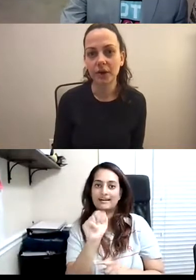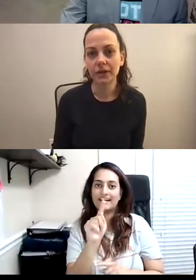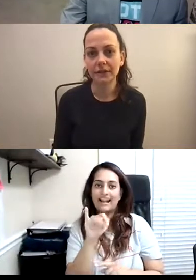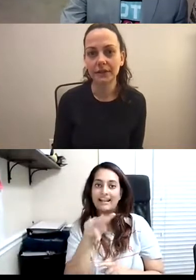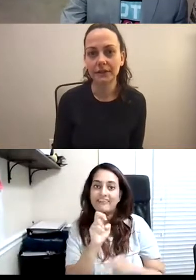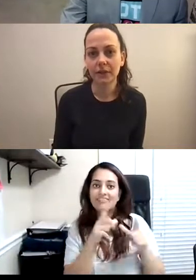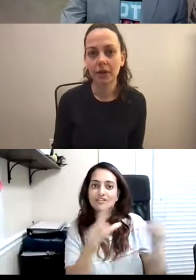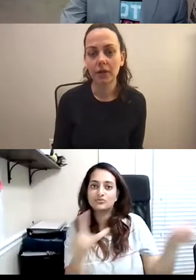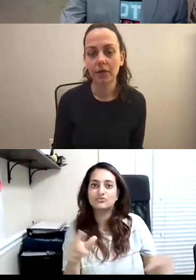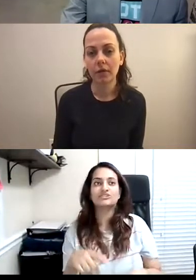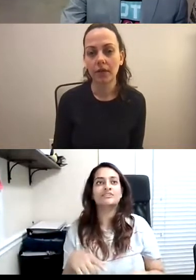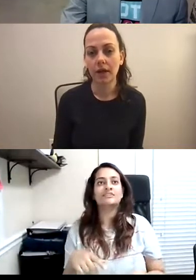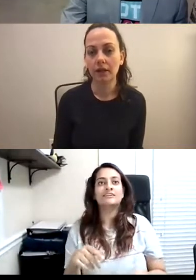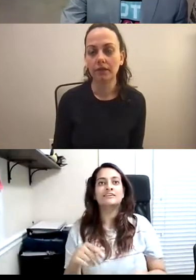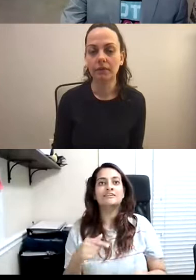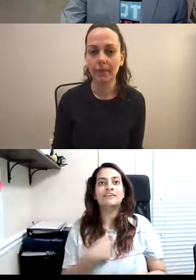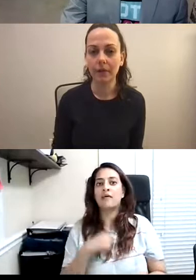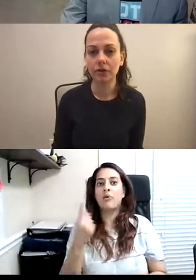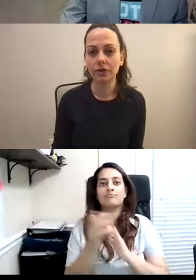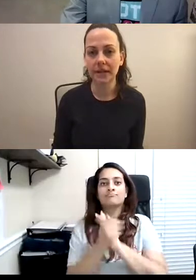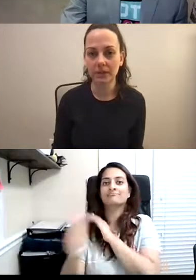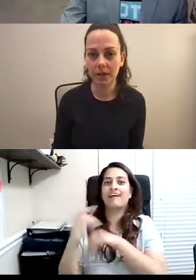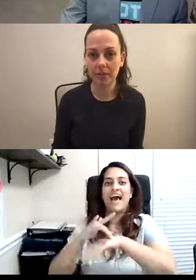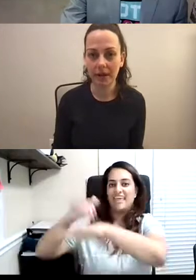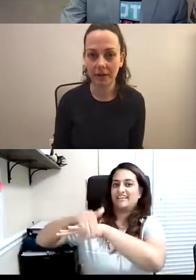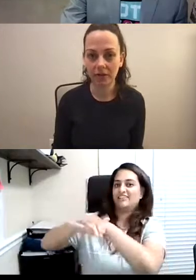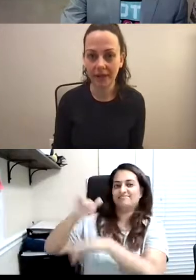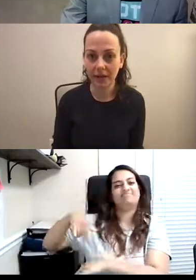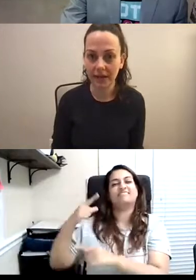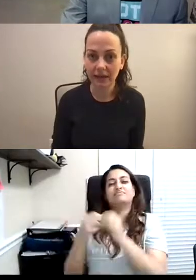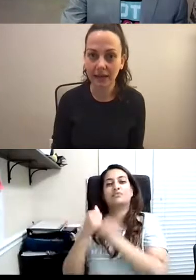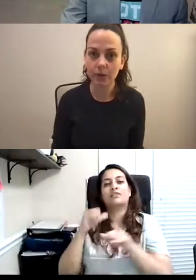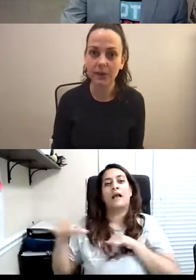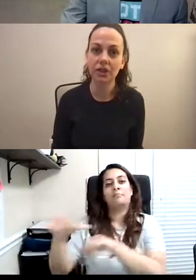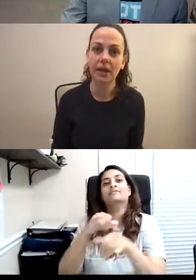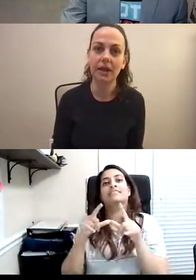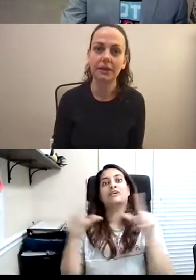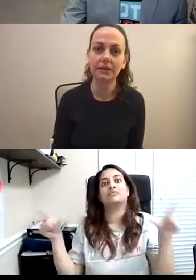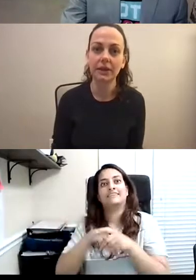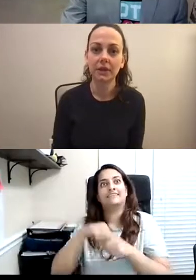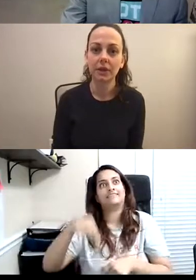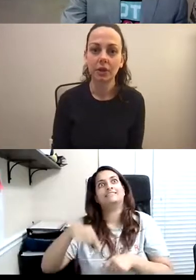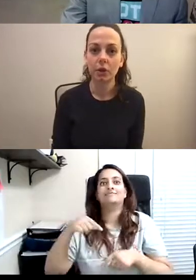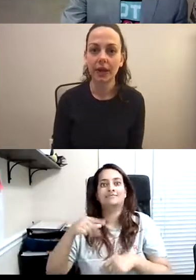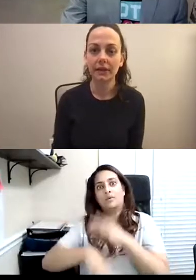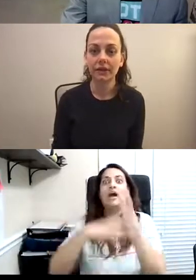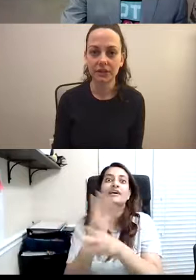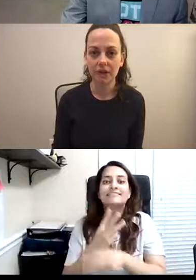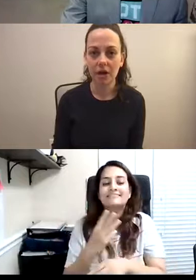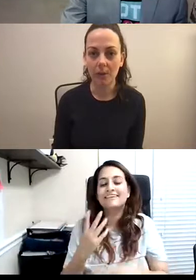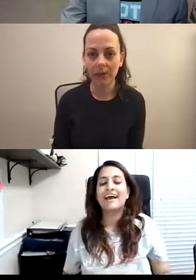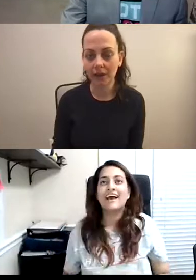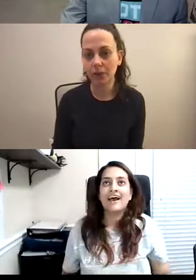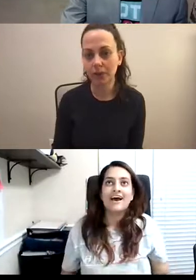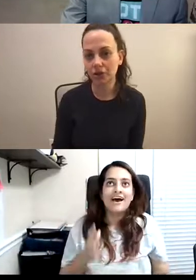as far as family goes, they speak their native language, and English is